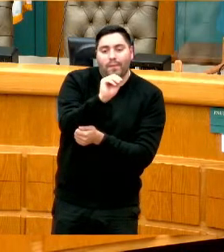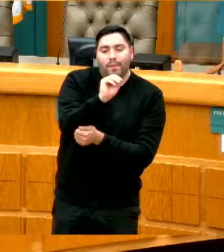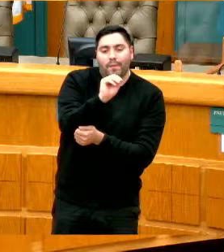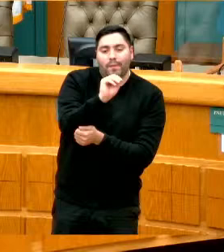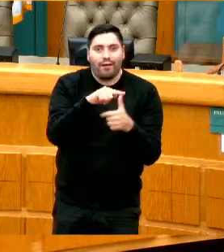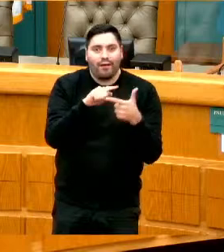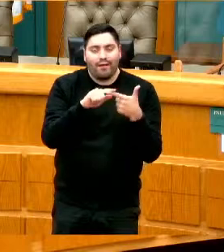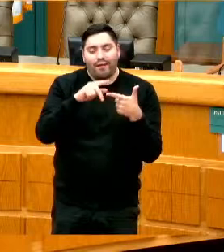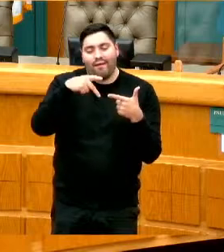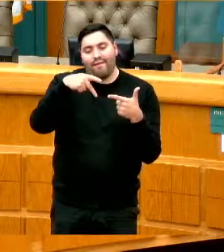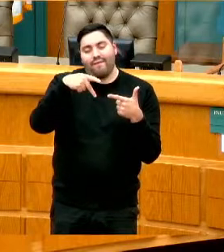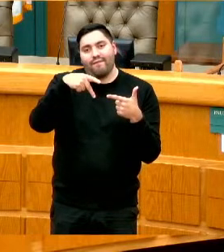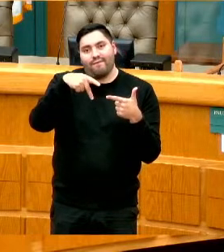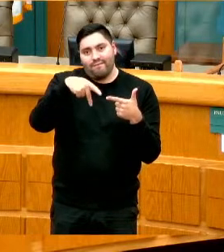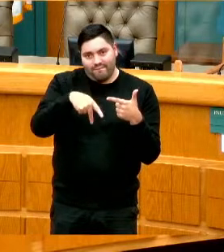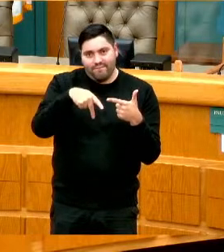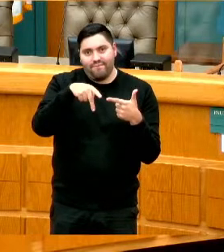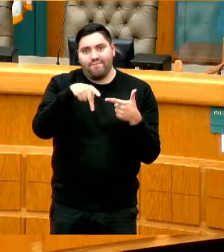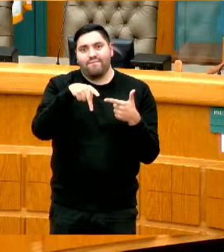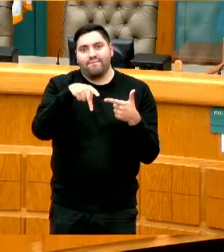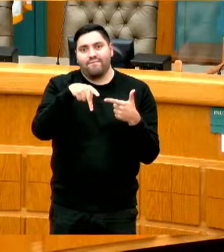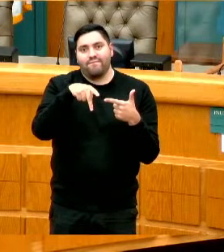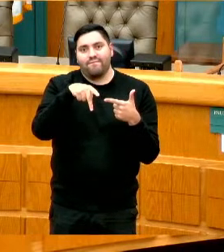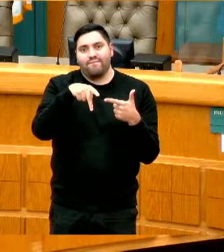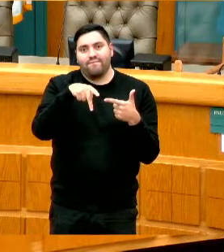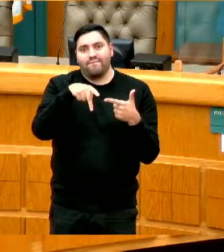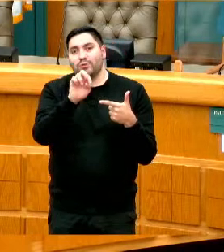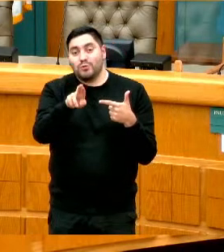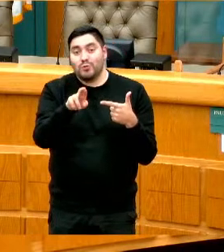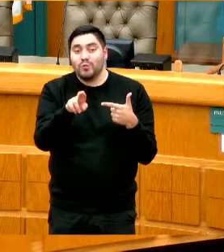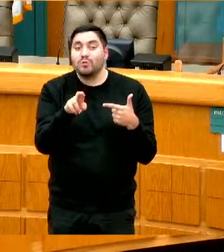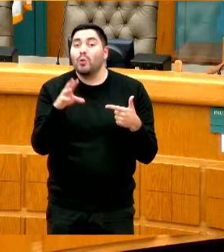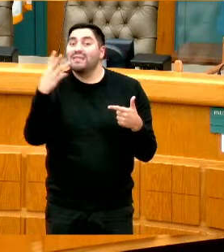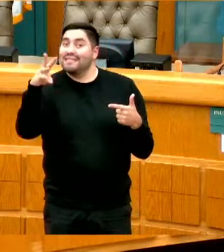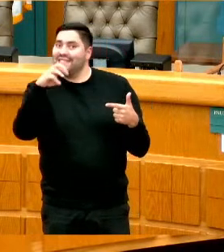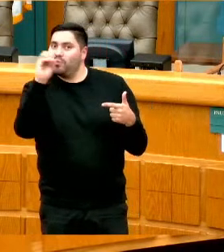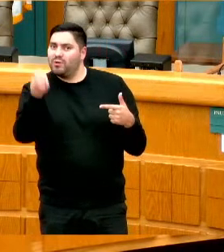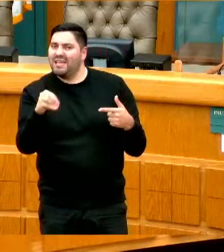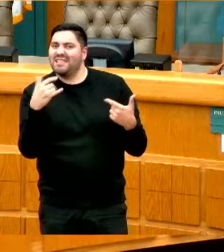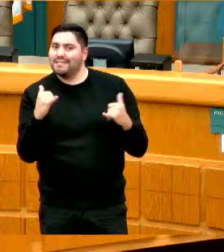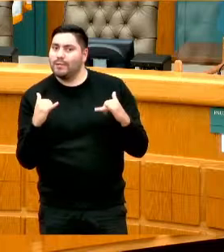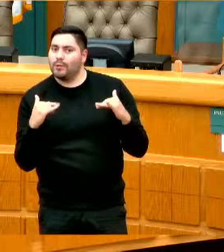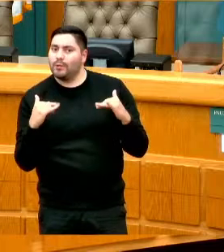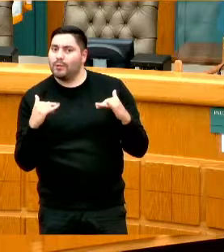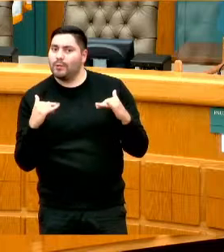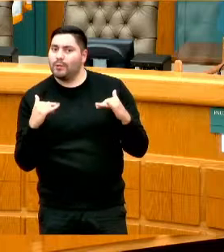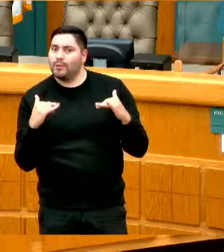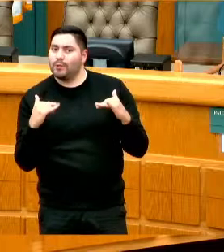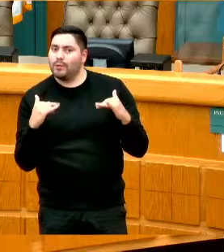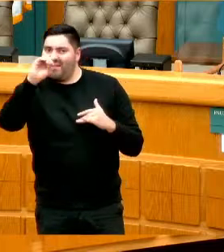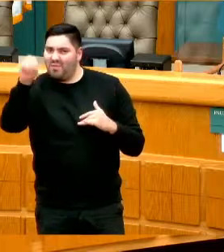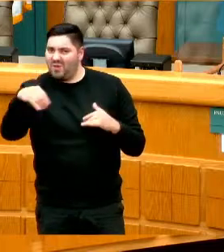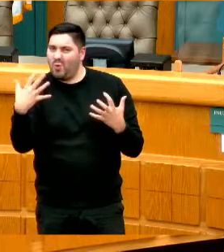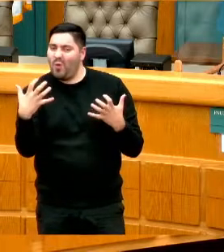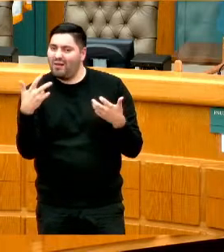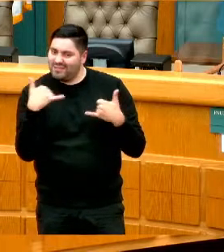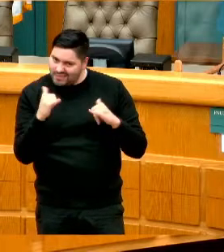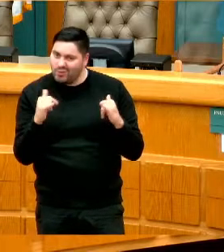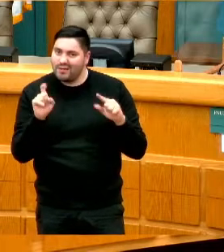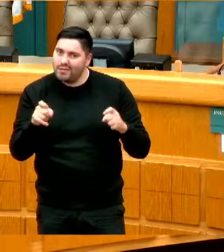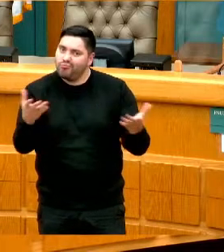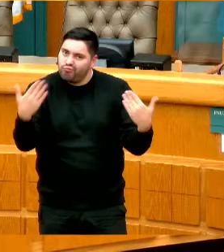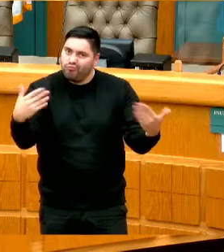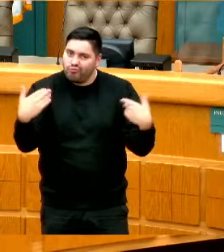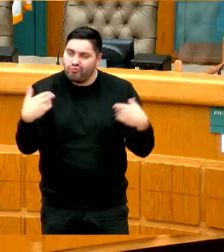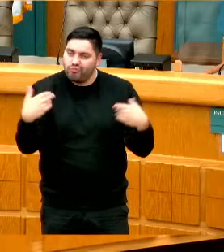we're about 16%. We still have some ways to go, obviously, right? We want to be at 75% or so. And we've